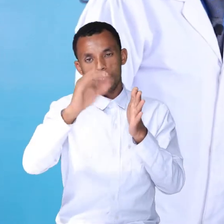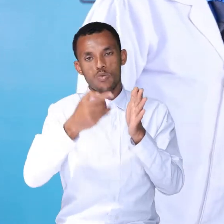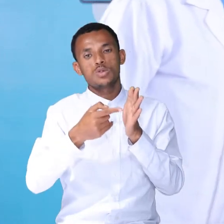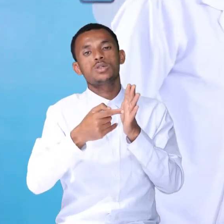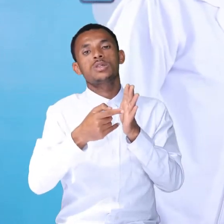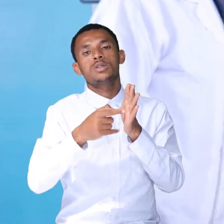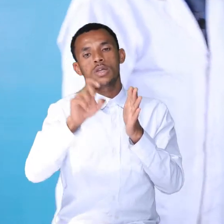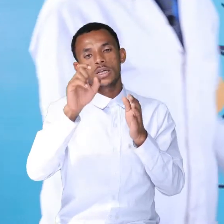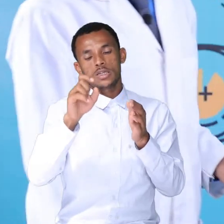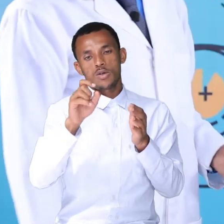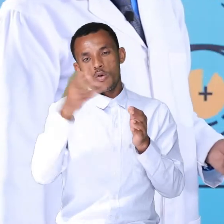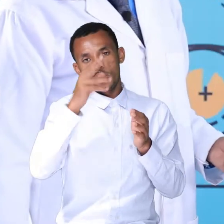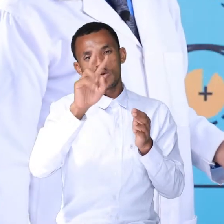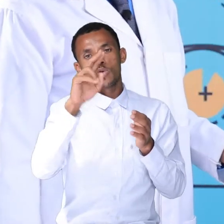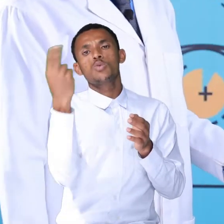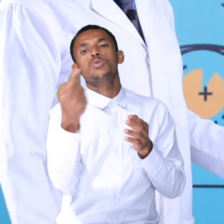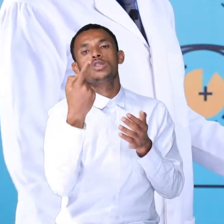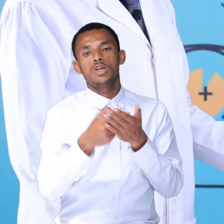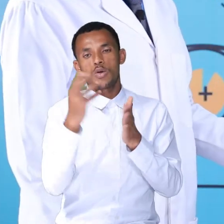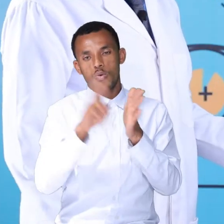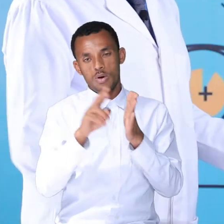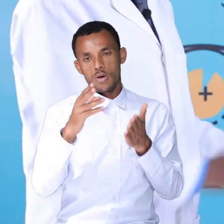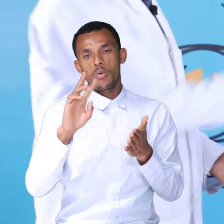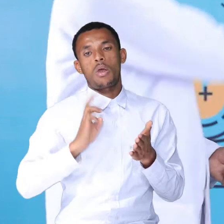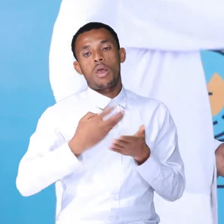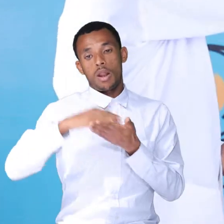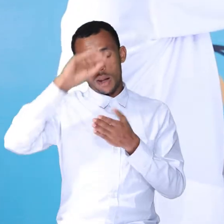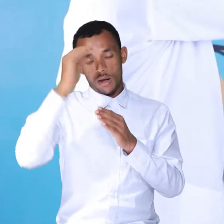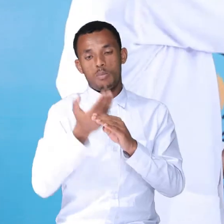2, you can apply the rules what you have learned before.